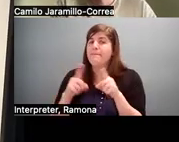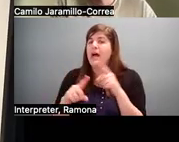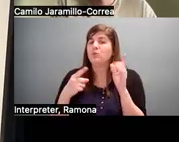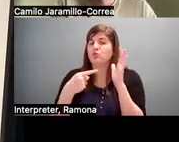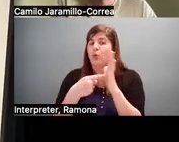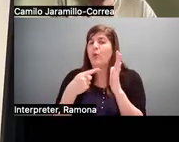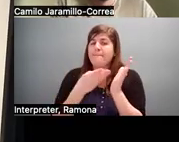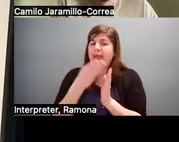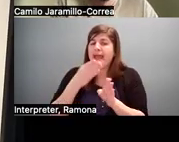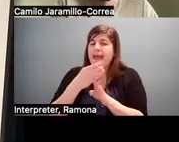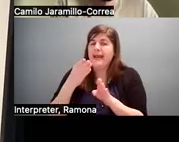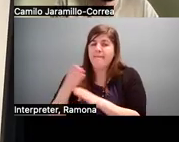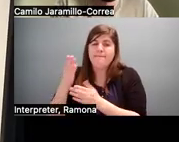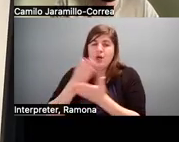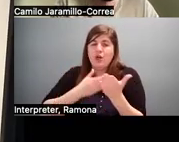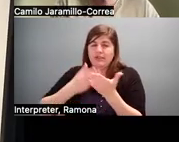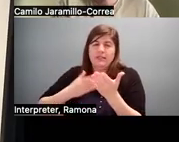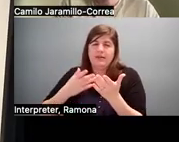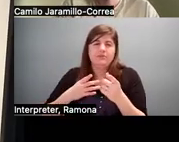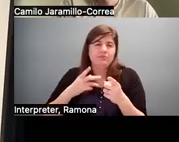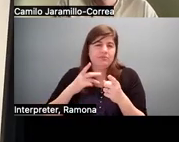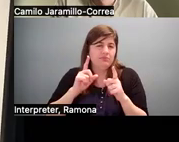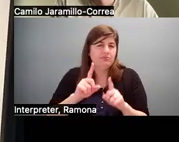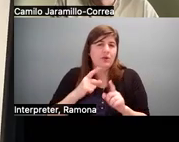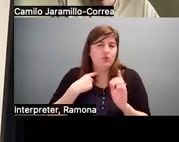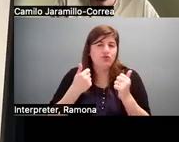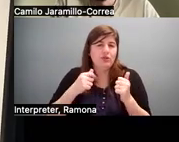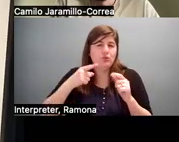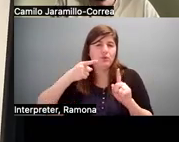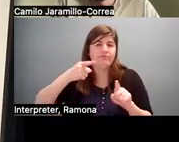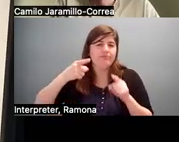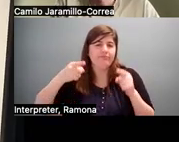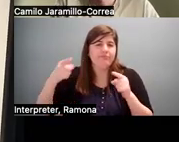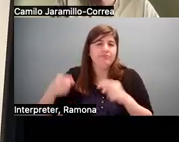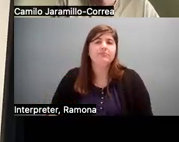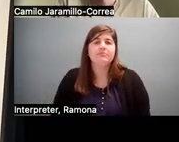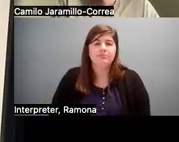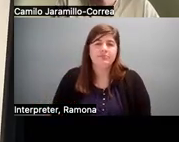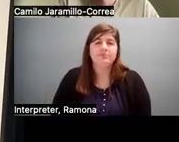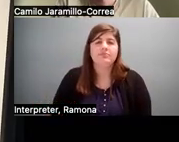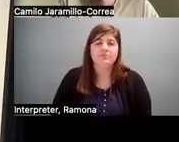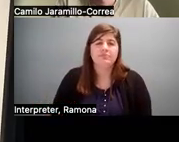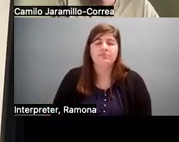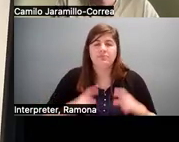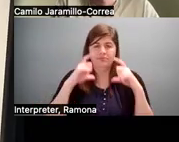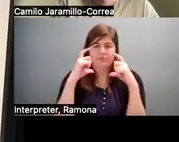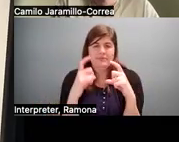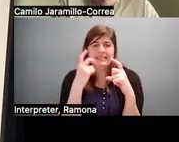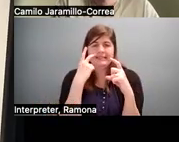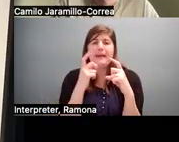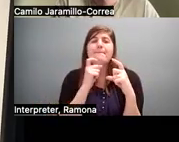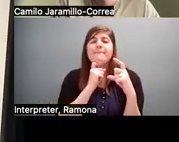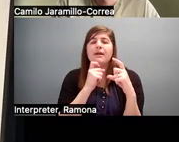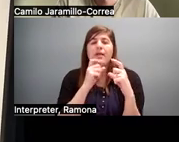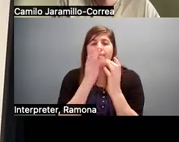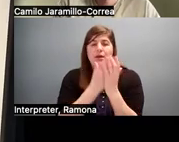main parts here. So let me turn on my laser pointer again. So here you can kind of see a metal part in the